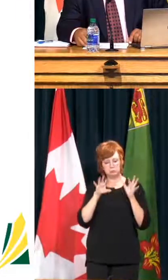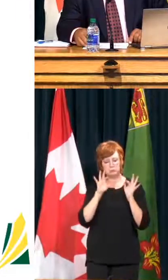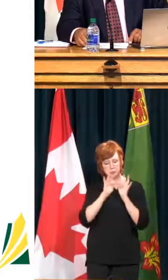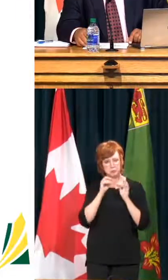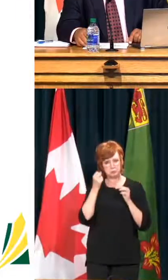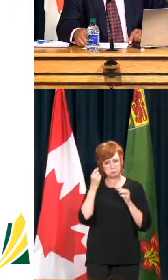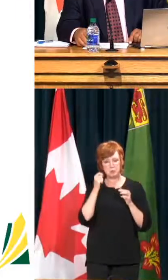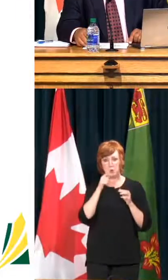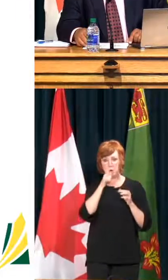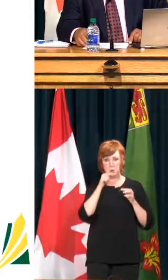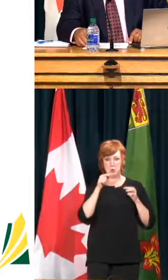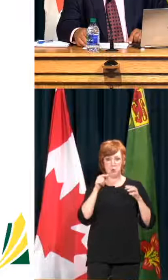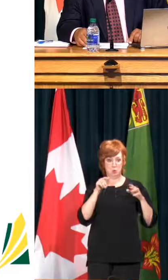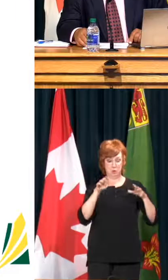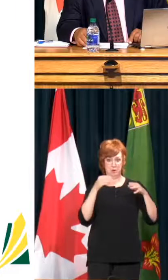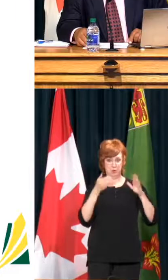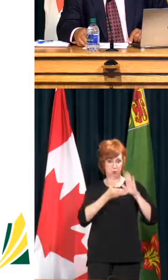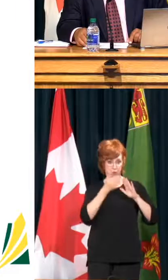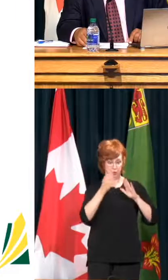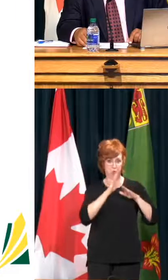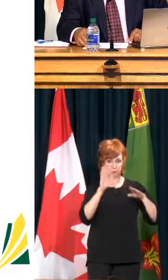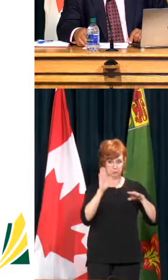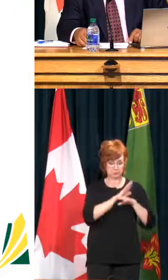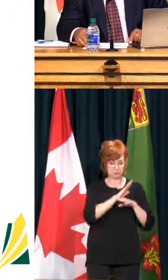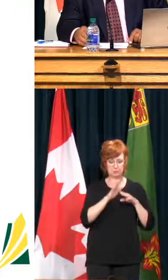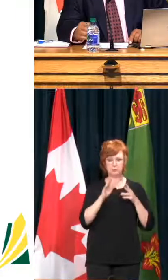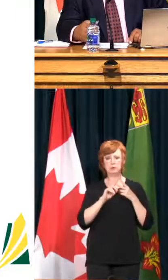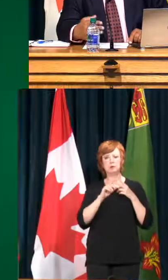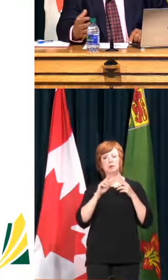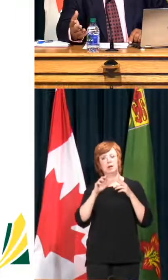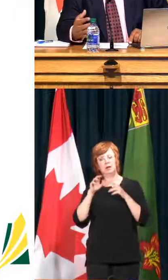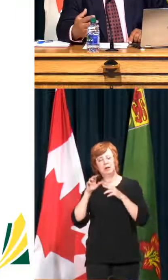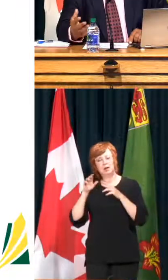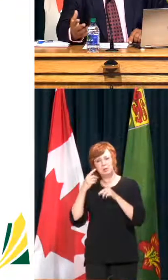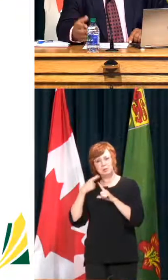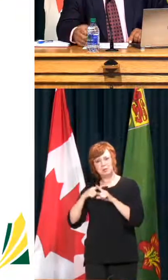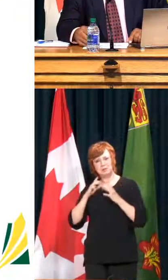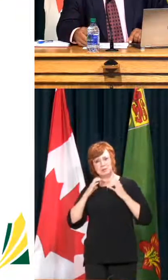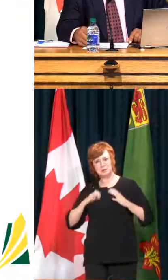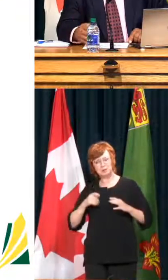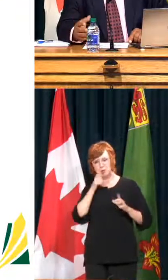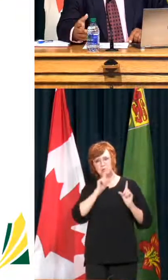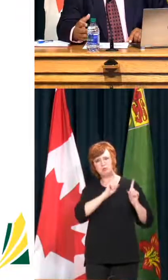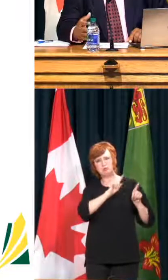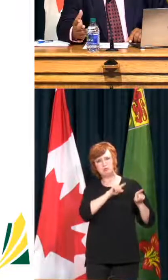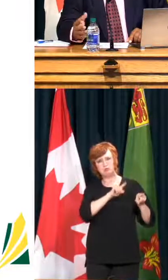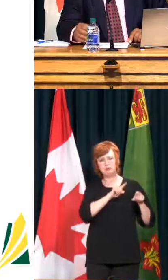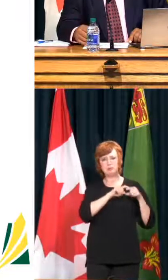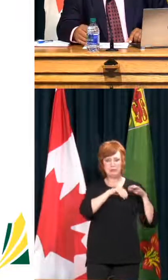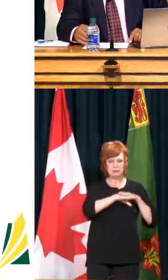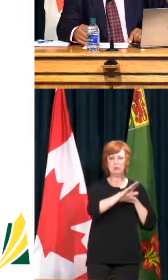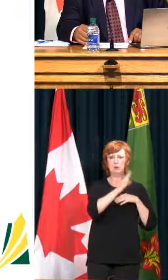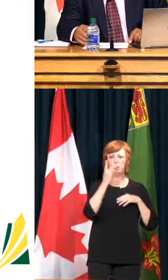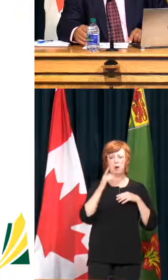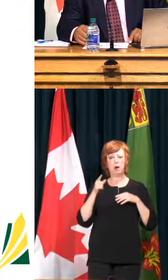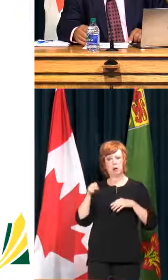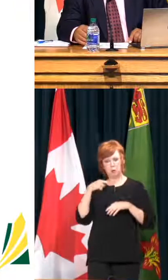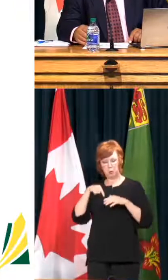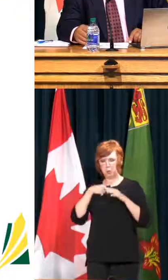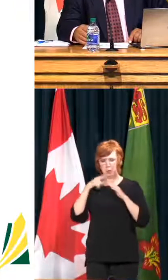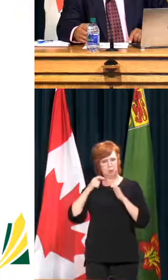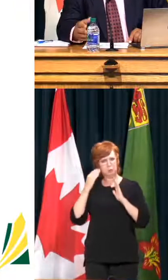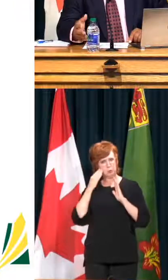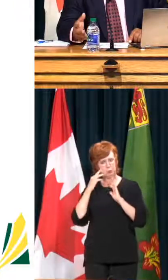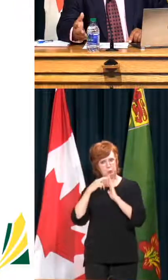living in Saskatchewan, to read those guidelines, be familiar with those guidelines, so that we can all enjoy the summer and all the activities that are now